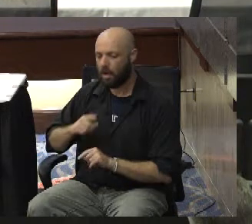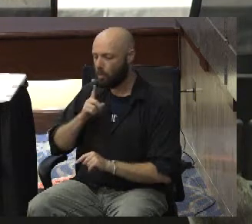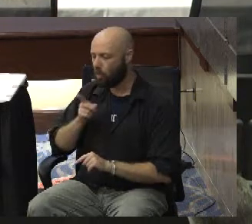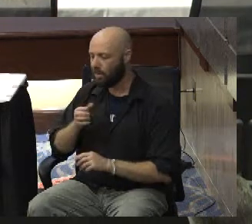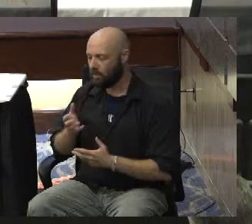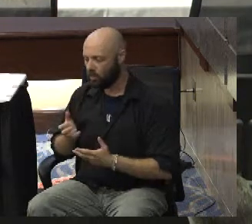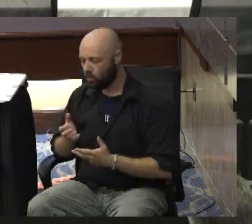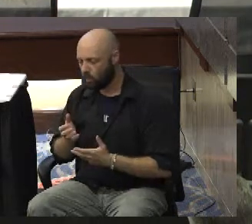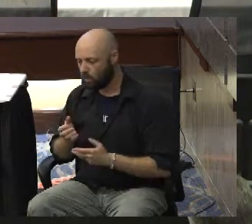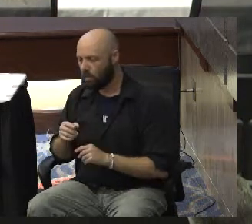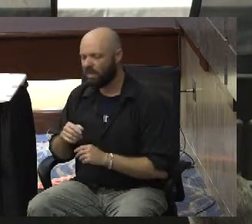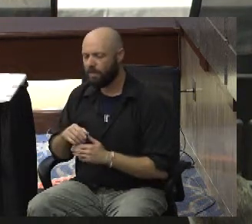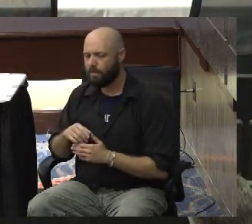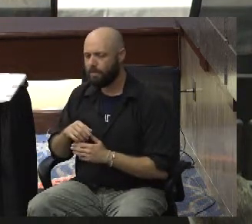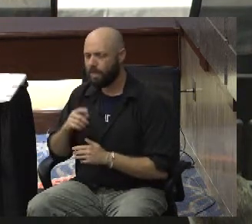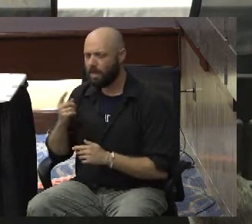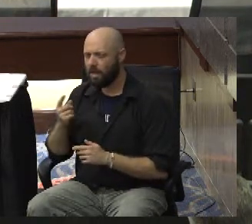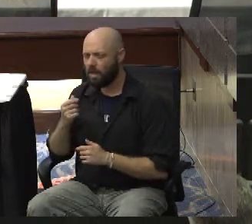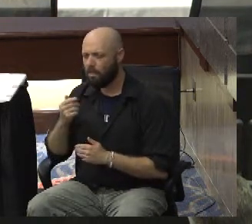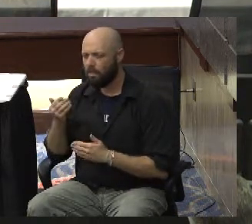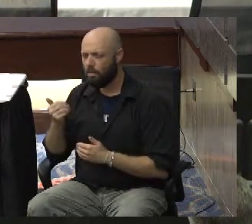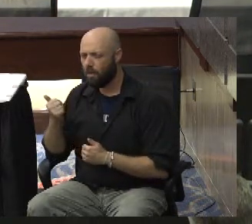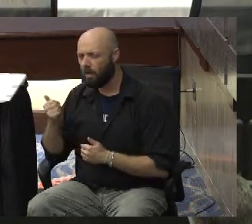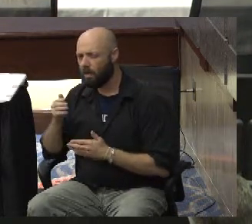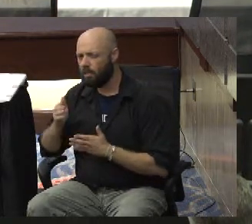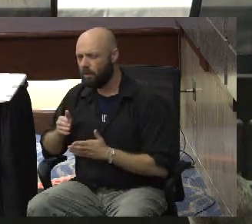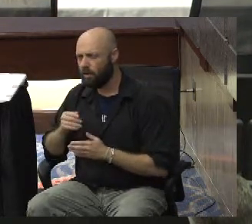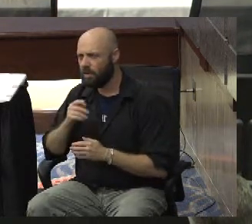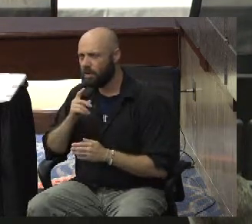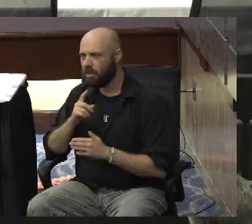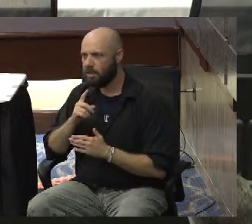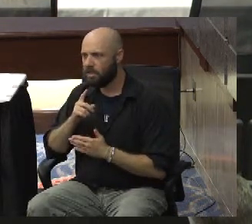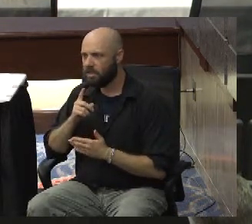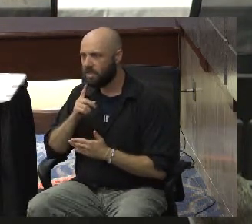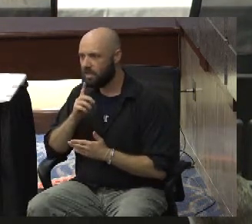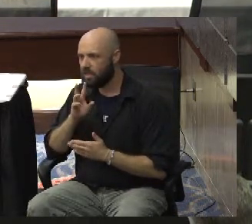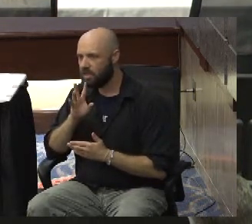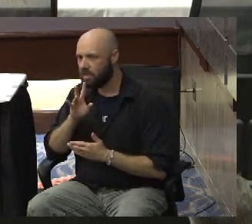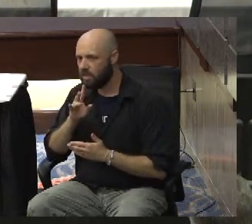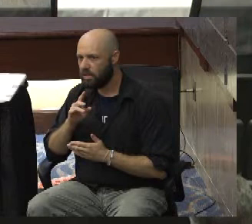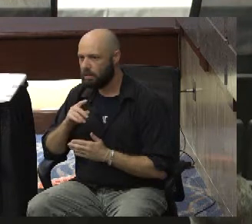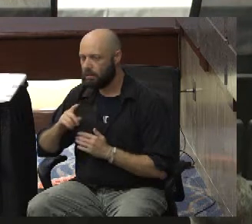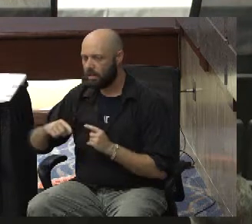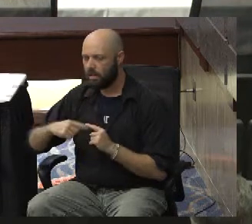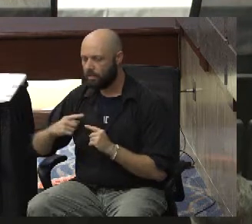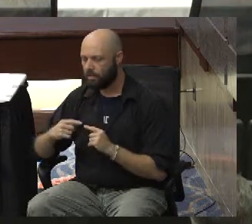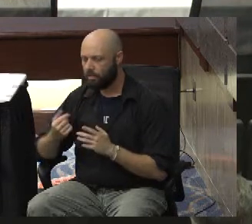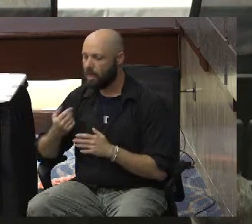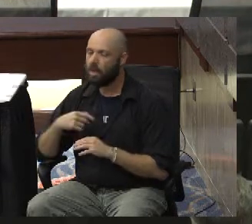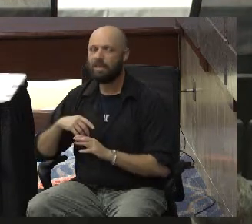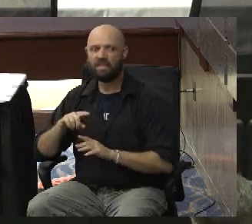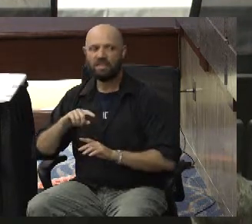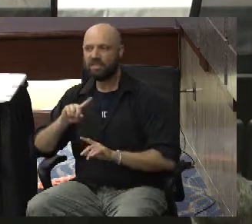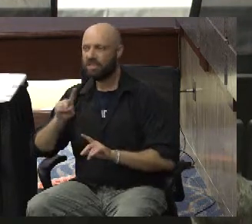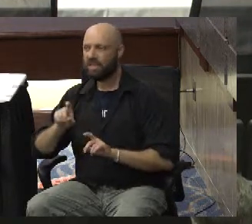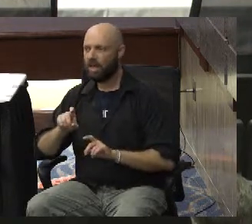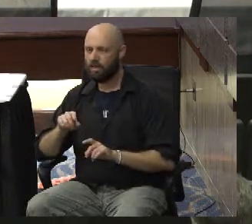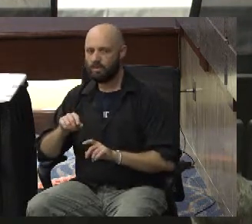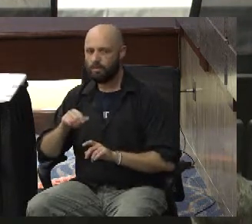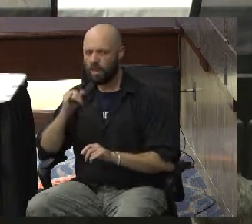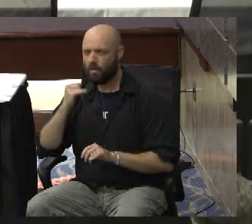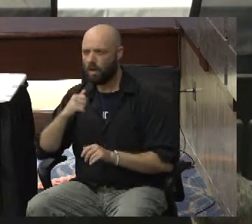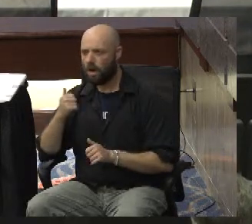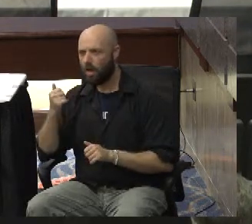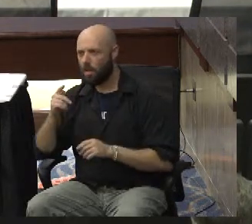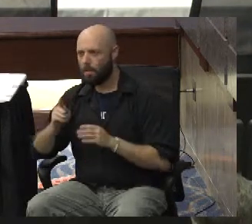allow someone to speak on this item, and I know it's not a public hearing, but could I just ask, procedurally, is it okay for me to ask if there's anyone here to speak on this item, even